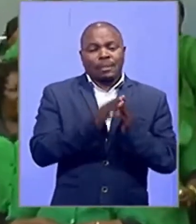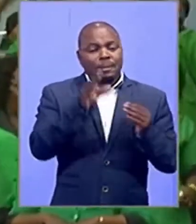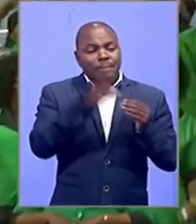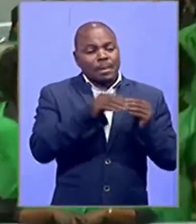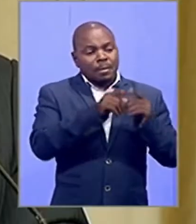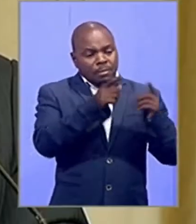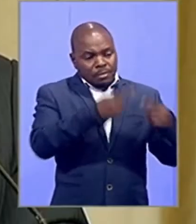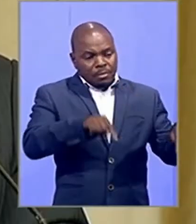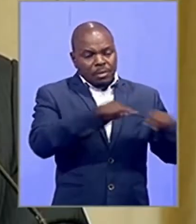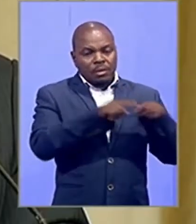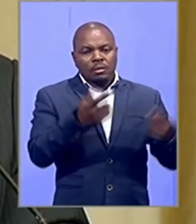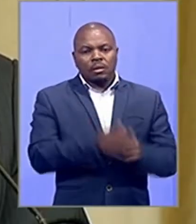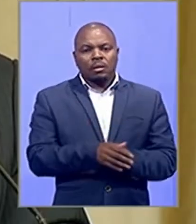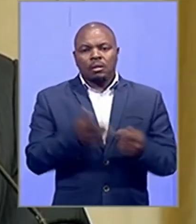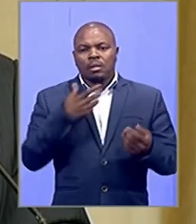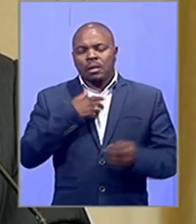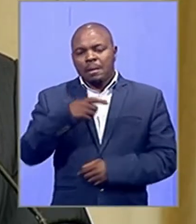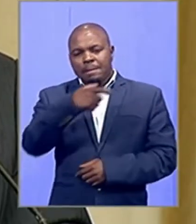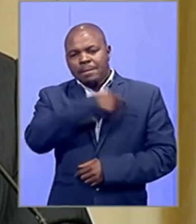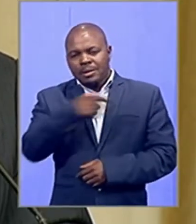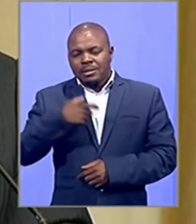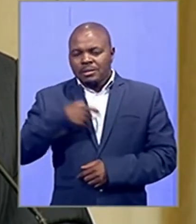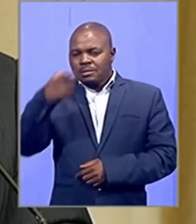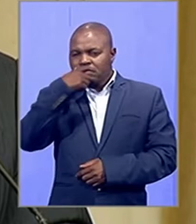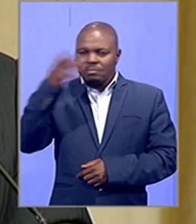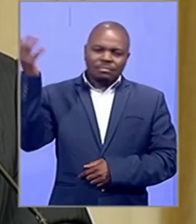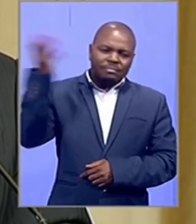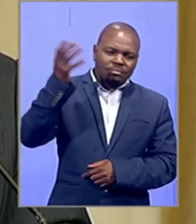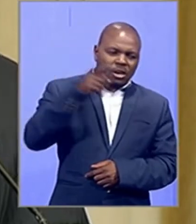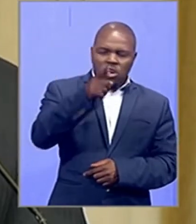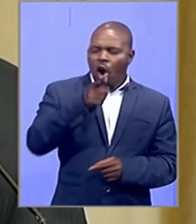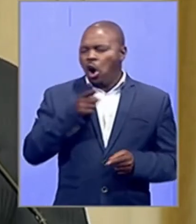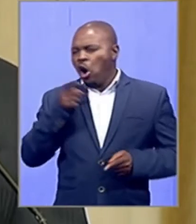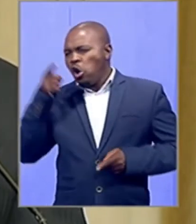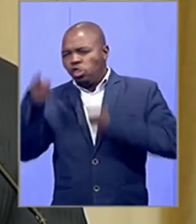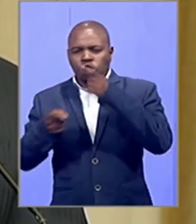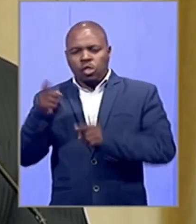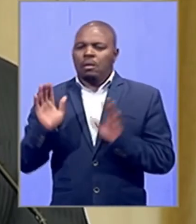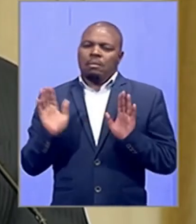hore di se ke tsa tlatsetsa mopresidente Ramaphosa lerata ha a fihla setediamong.